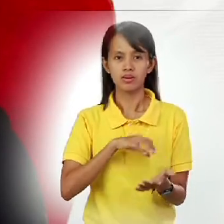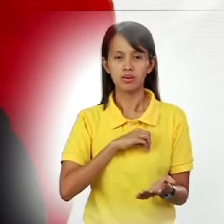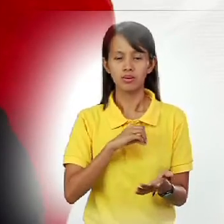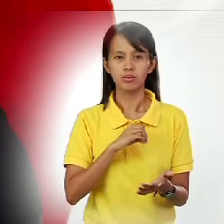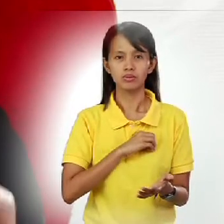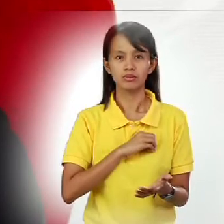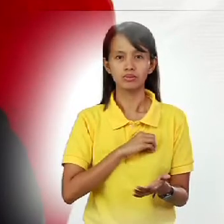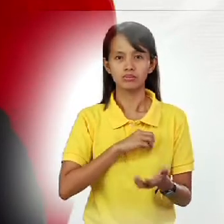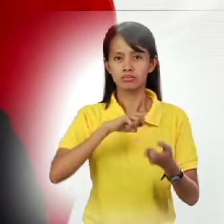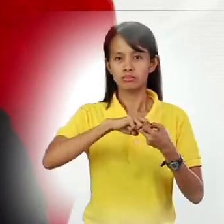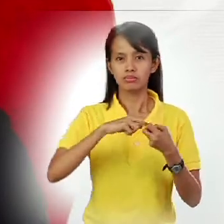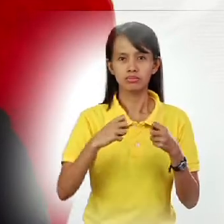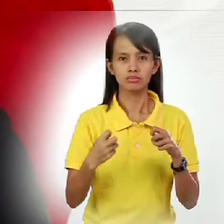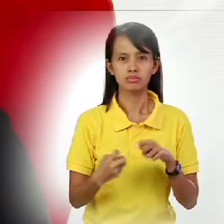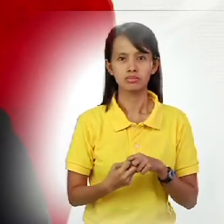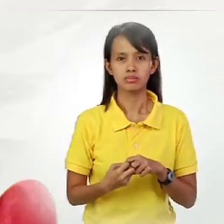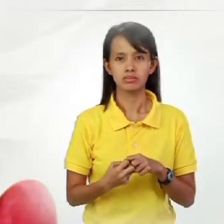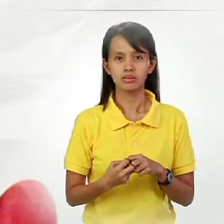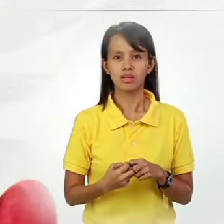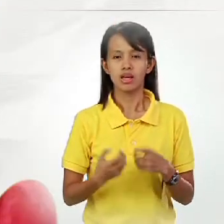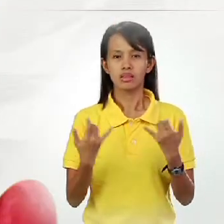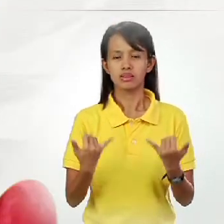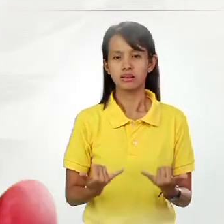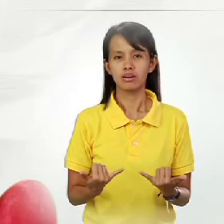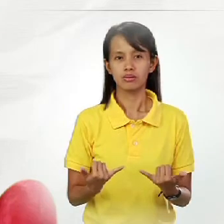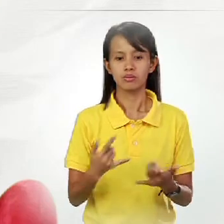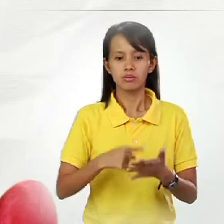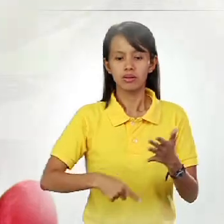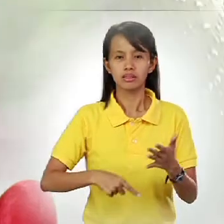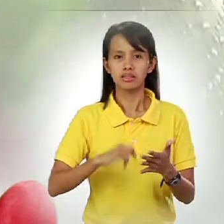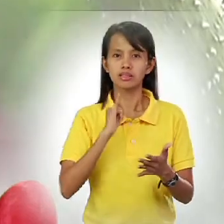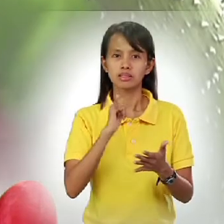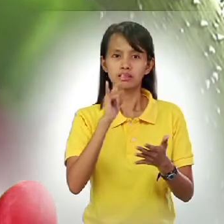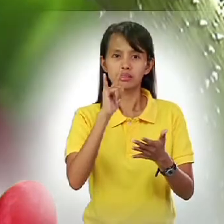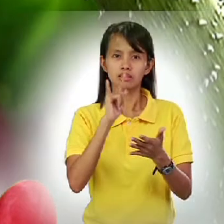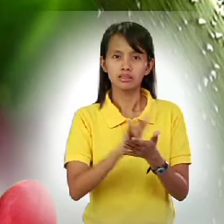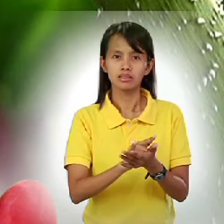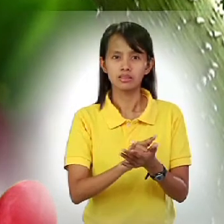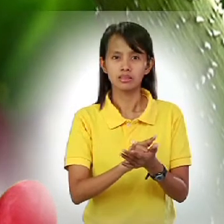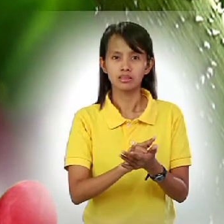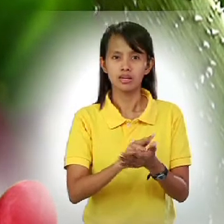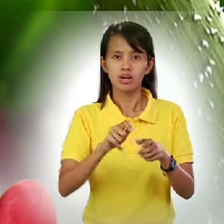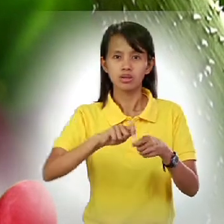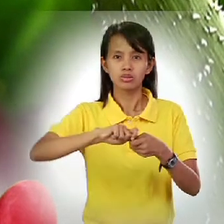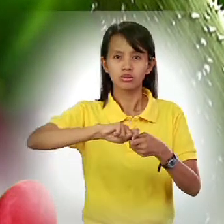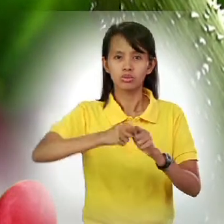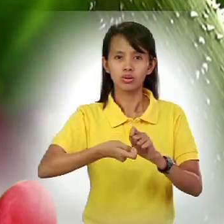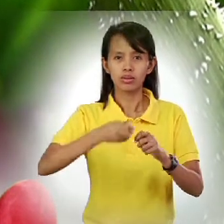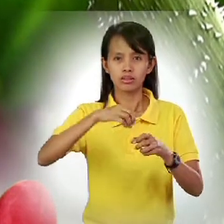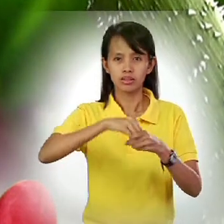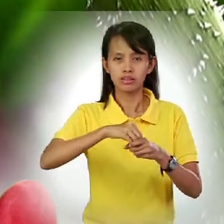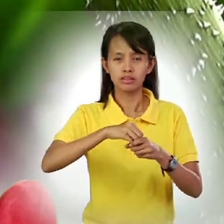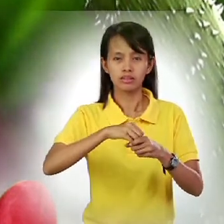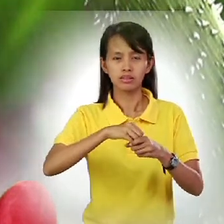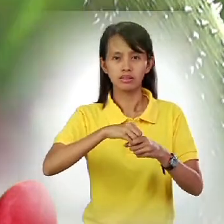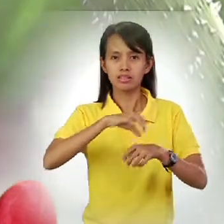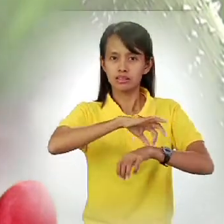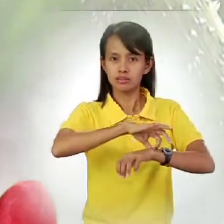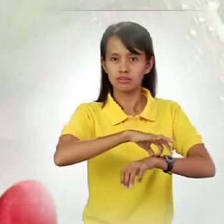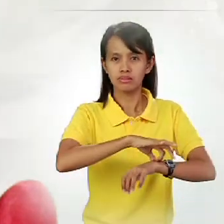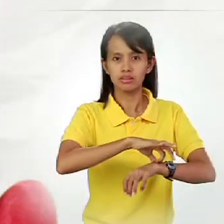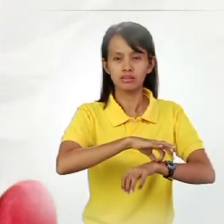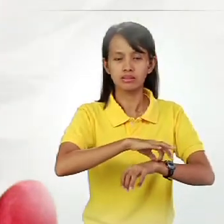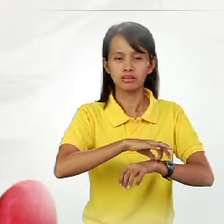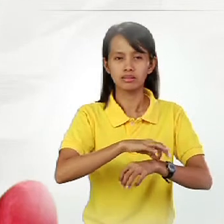his own liability. Now, what is this thorn in the flesh that St. Paul talks